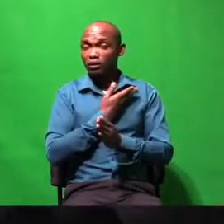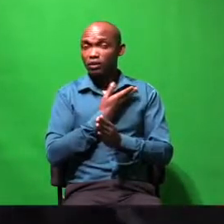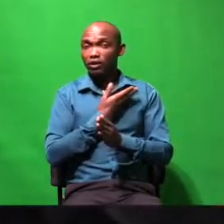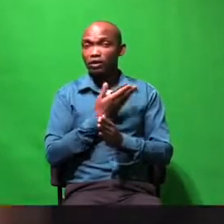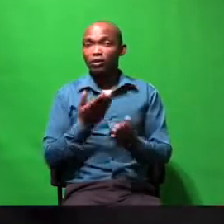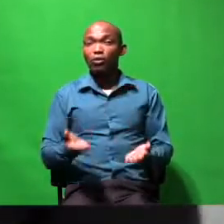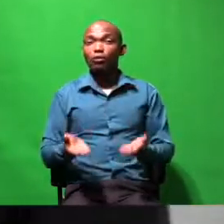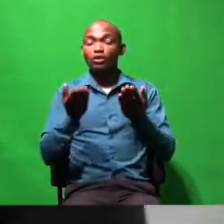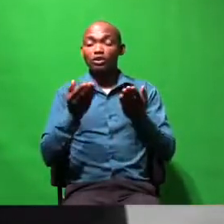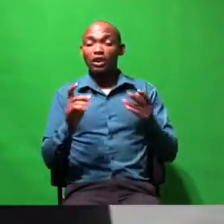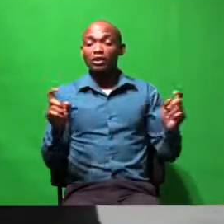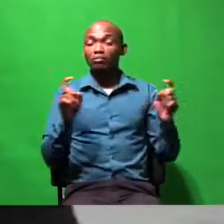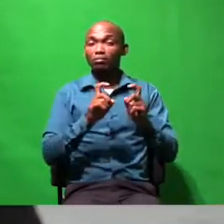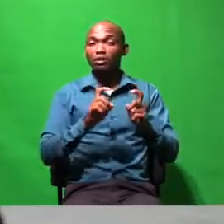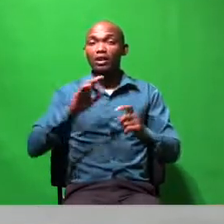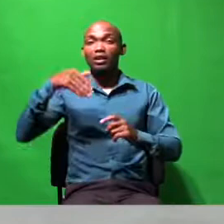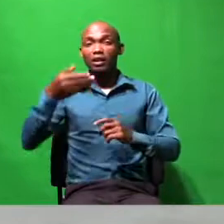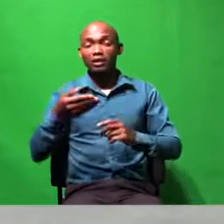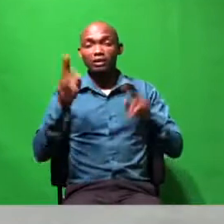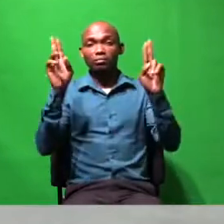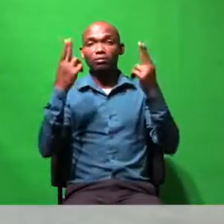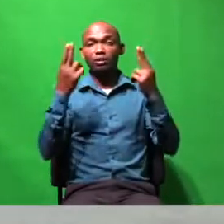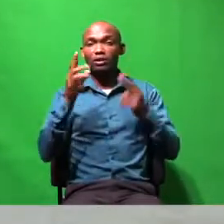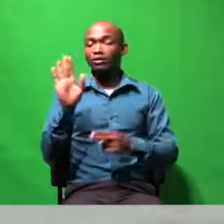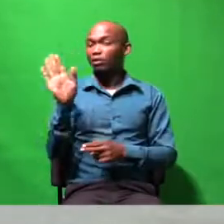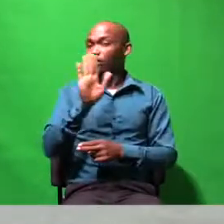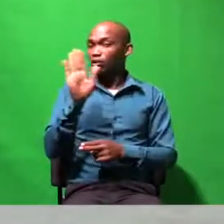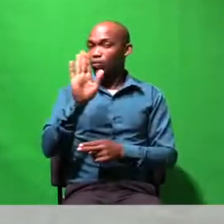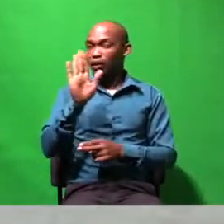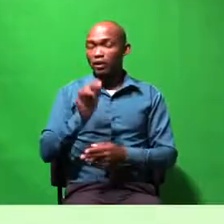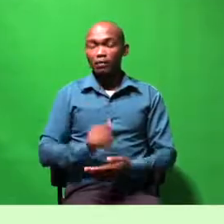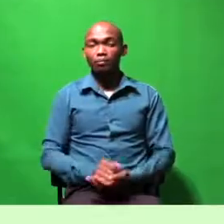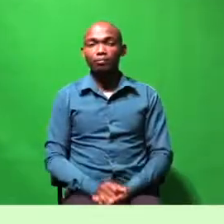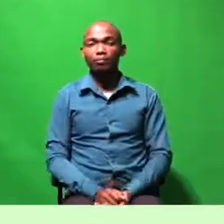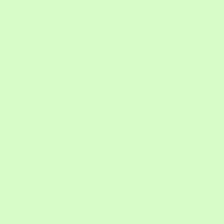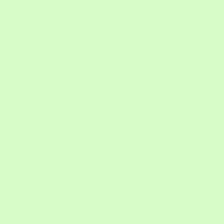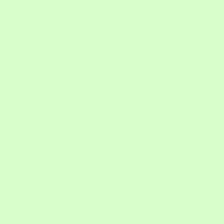we shall meet to the next lesson. Bye-bye.